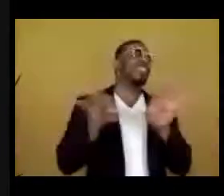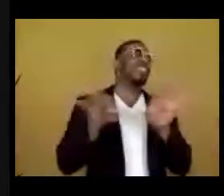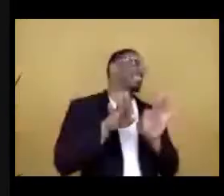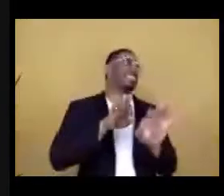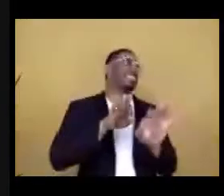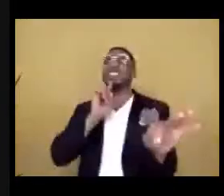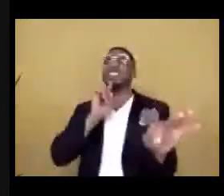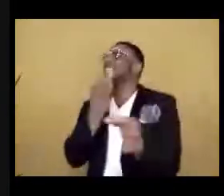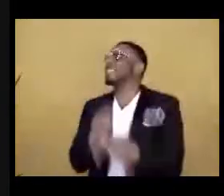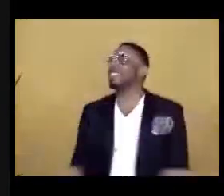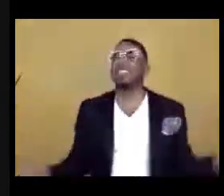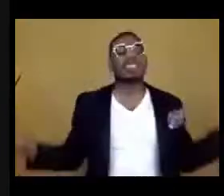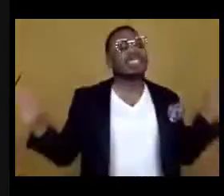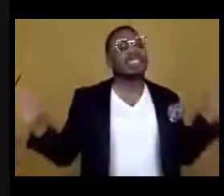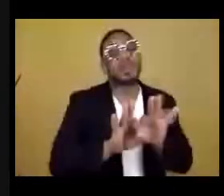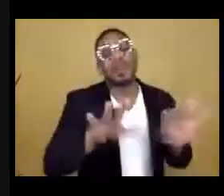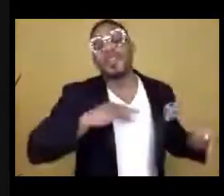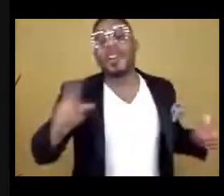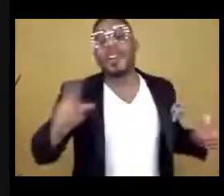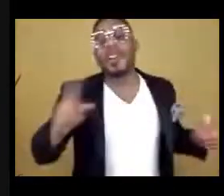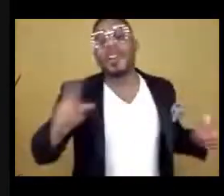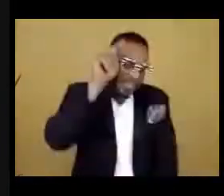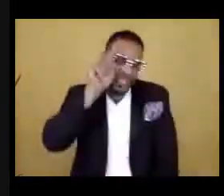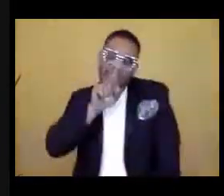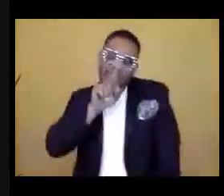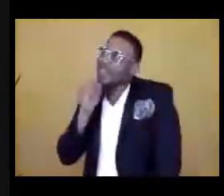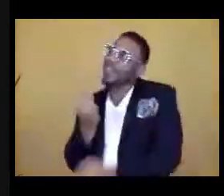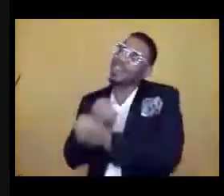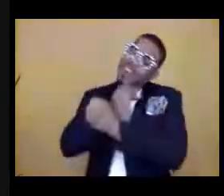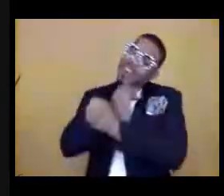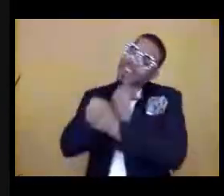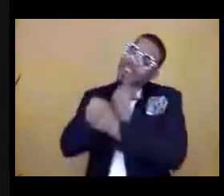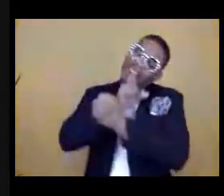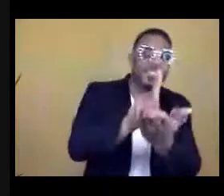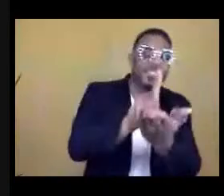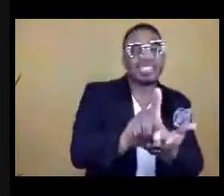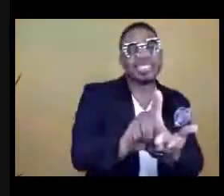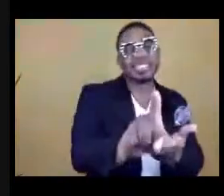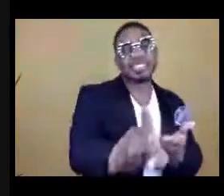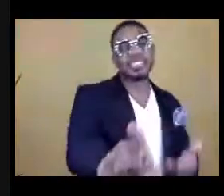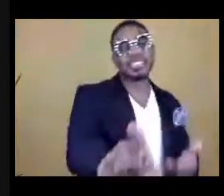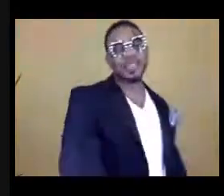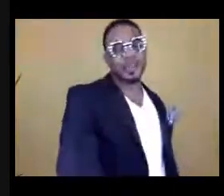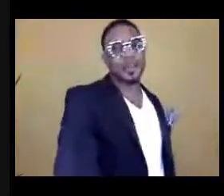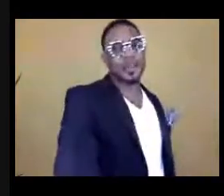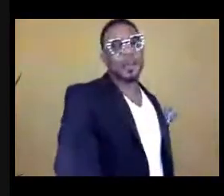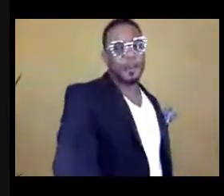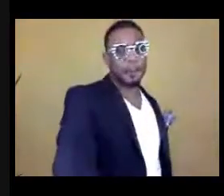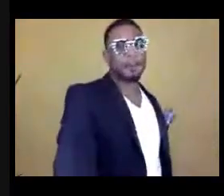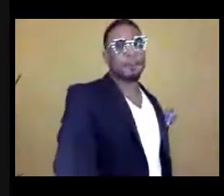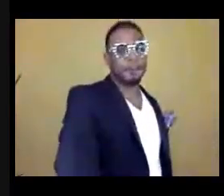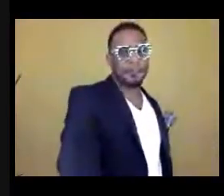extreme importance. My first teenage love affair.